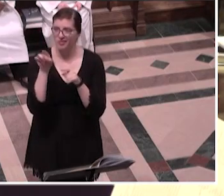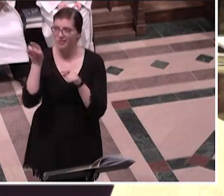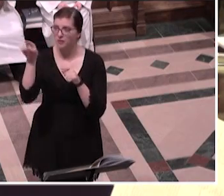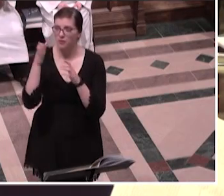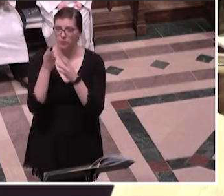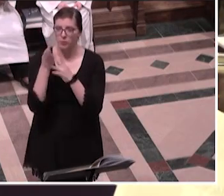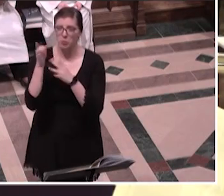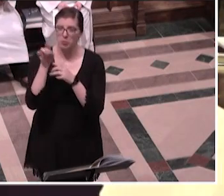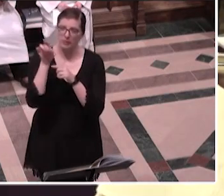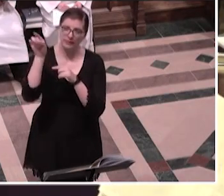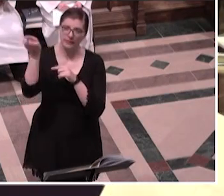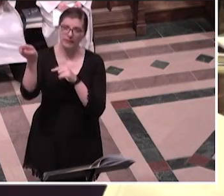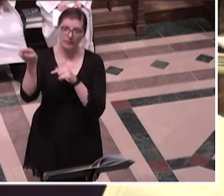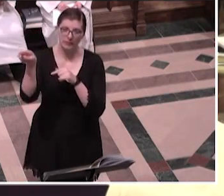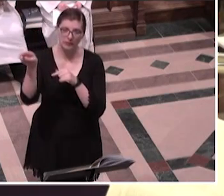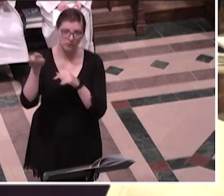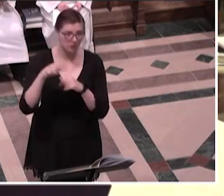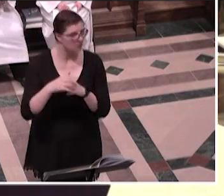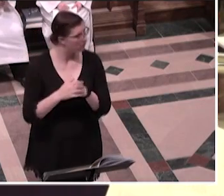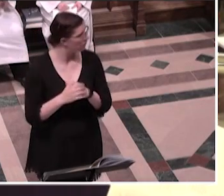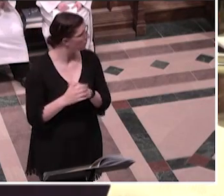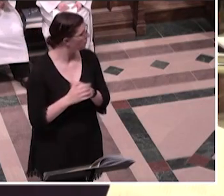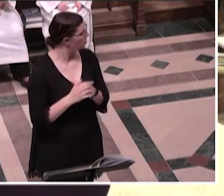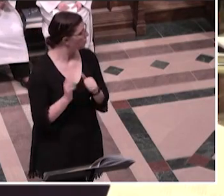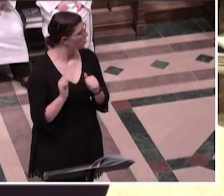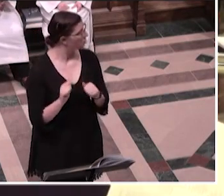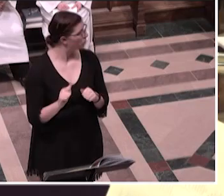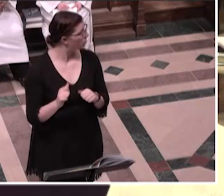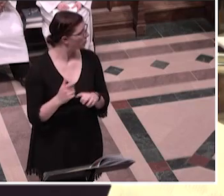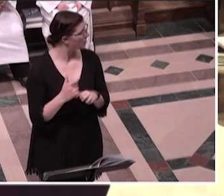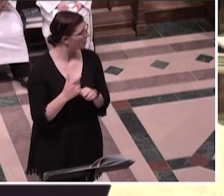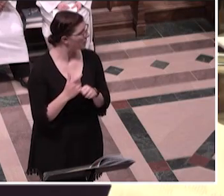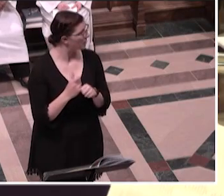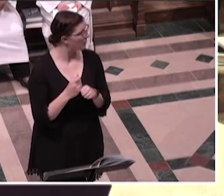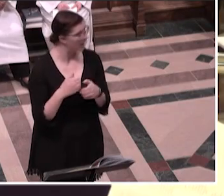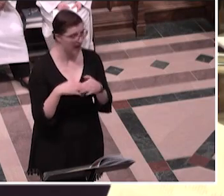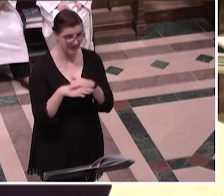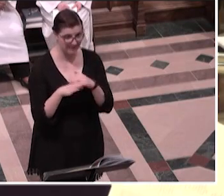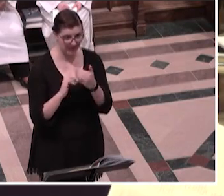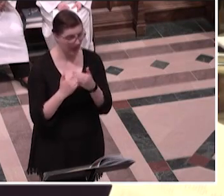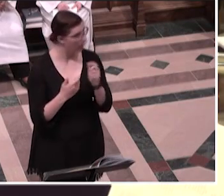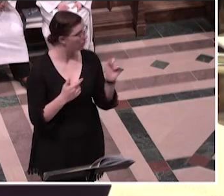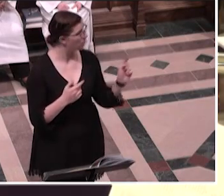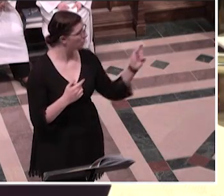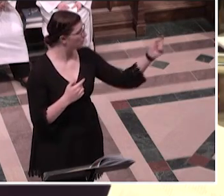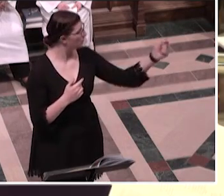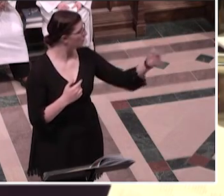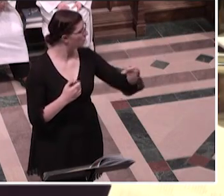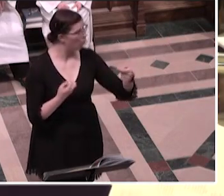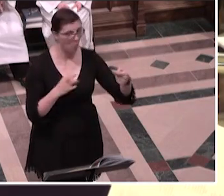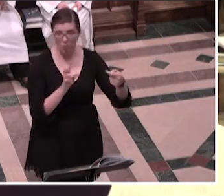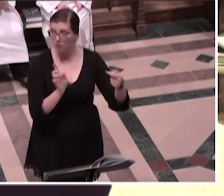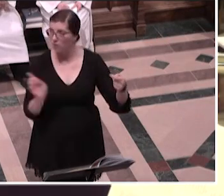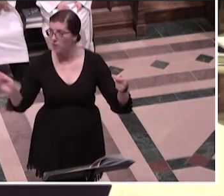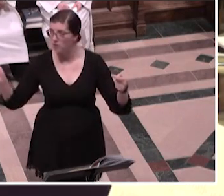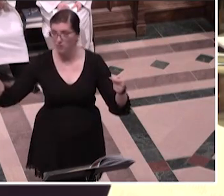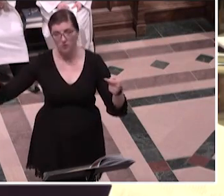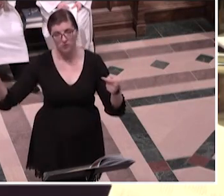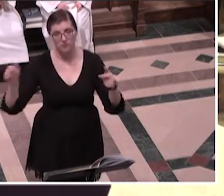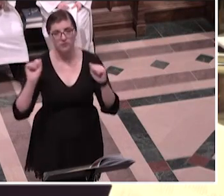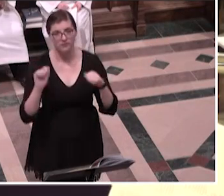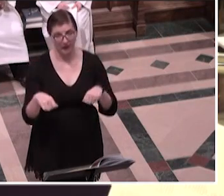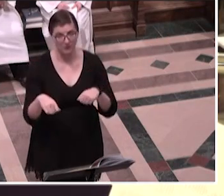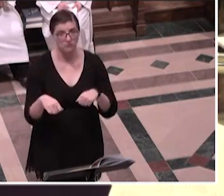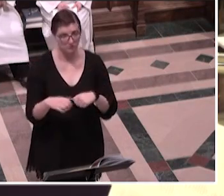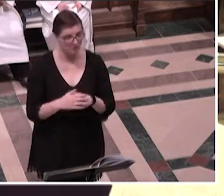other side of the great choir. You can obtain access to that by going through this door, or you may go around there,